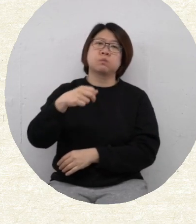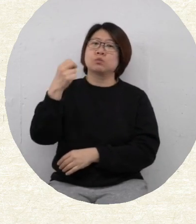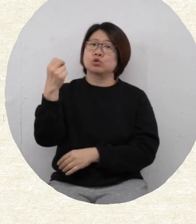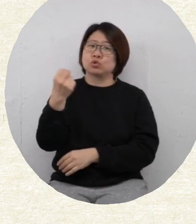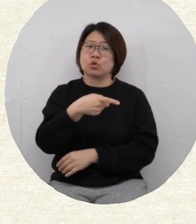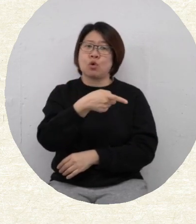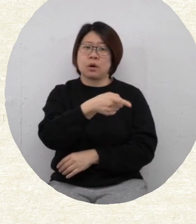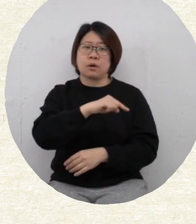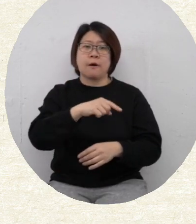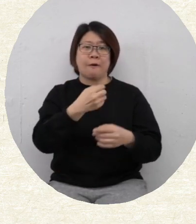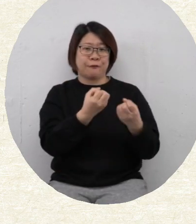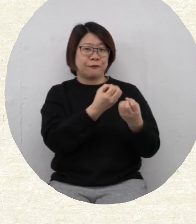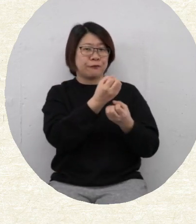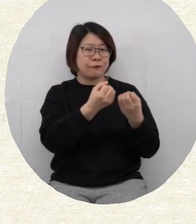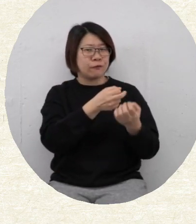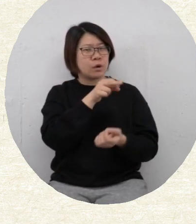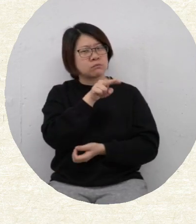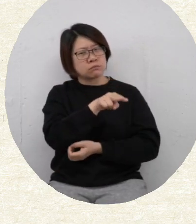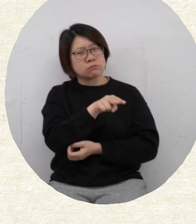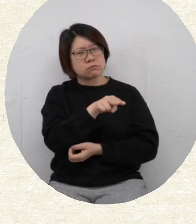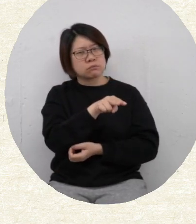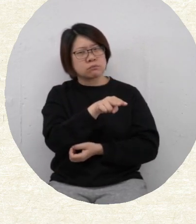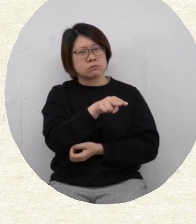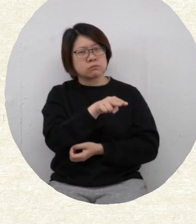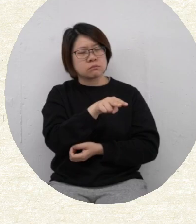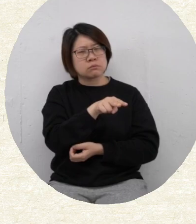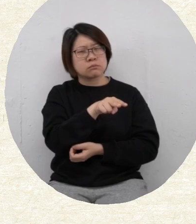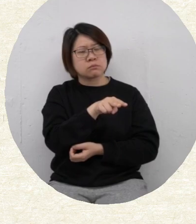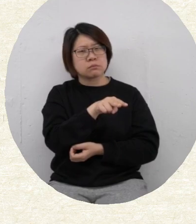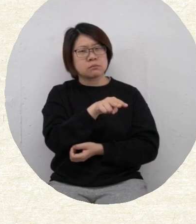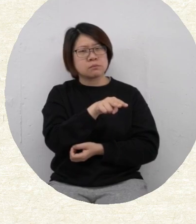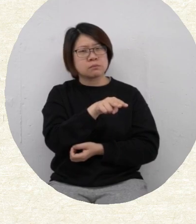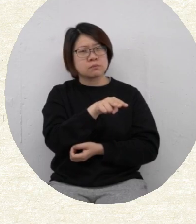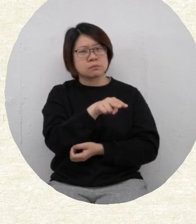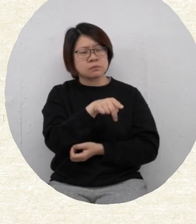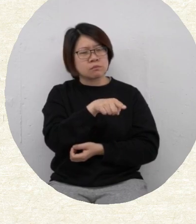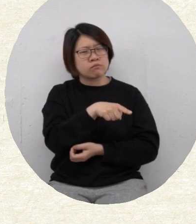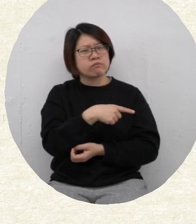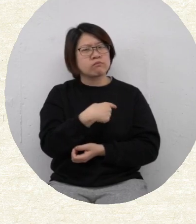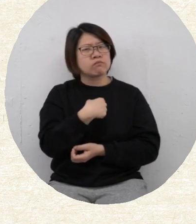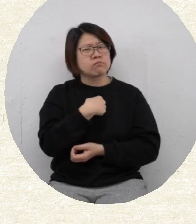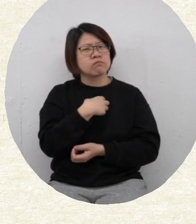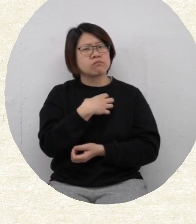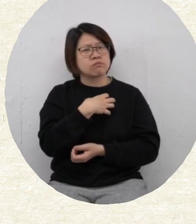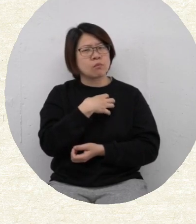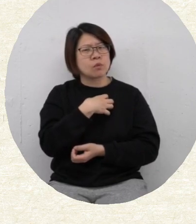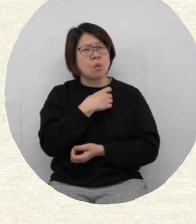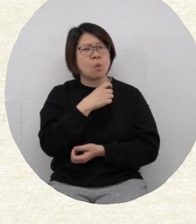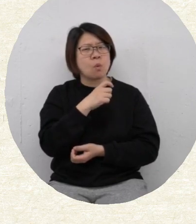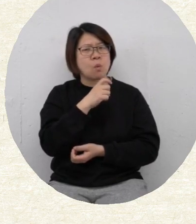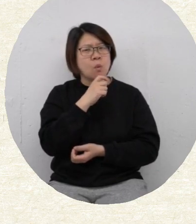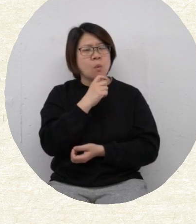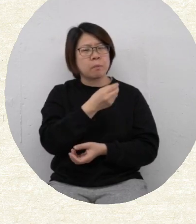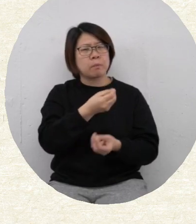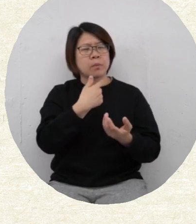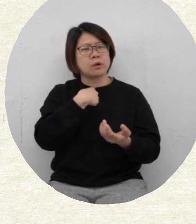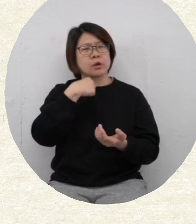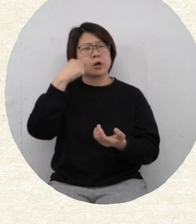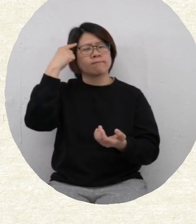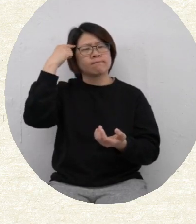and the containers are more kind of three-dimensional, coming out kind of spatial kind of feeling.